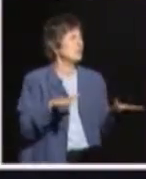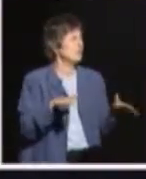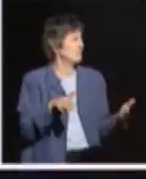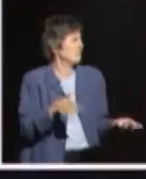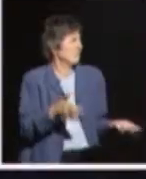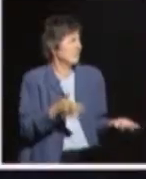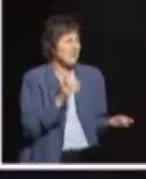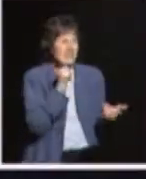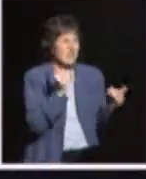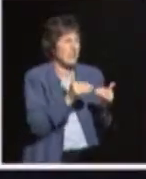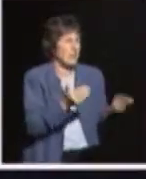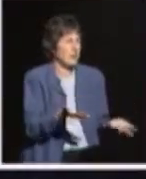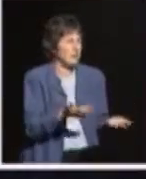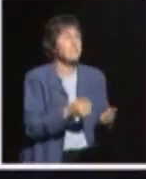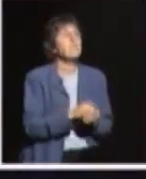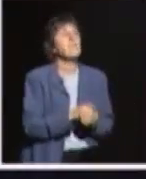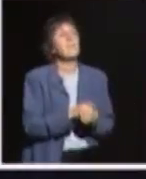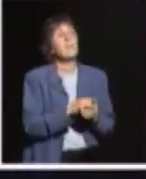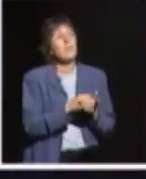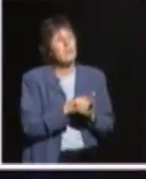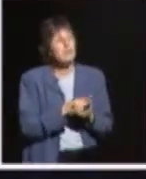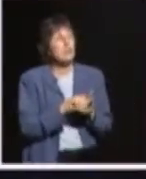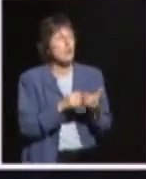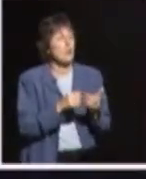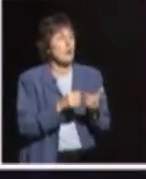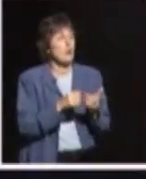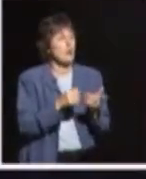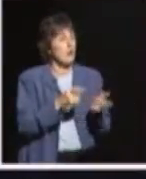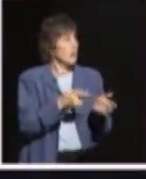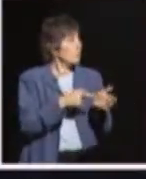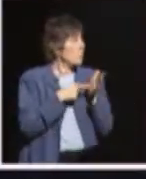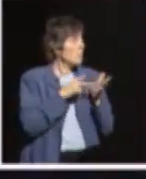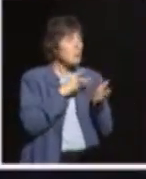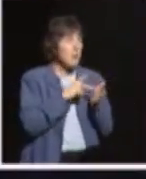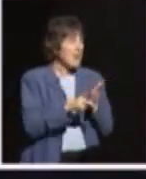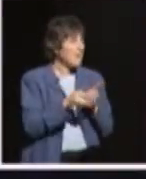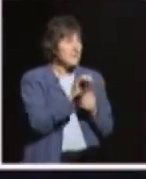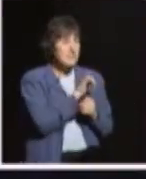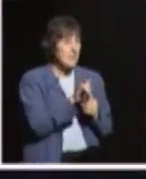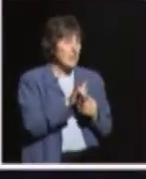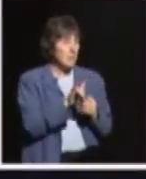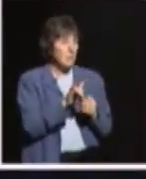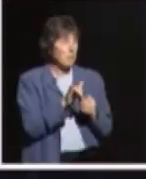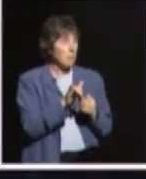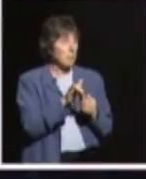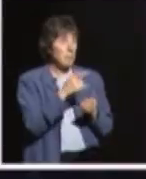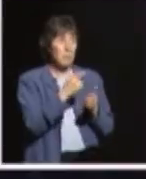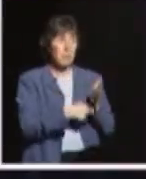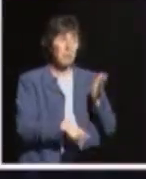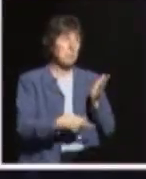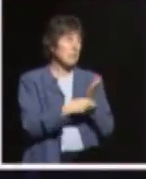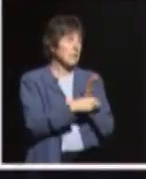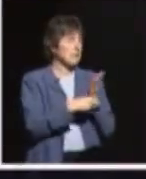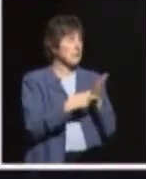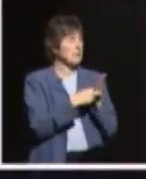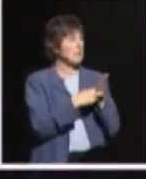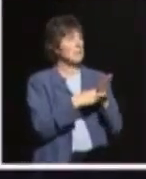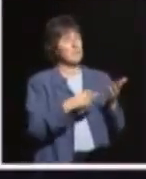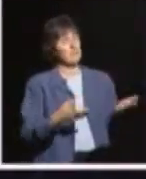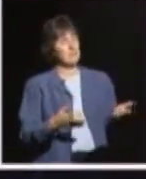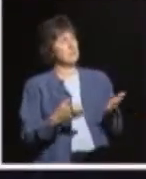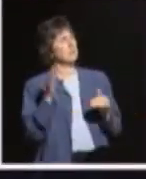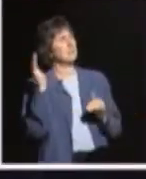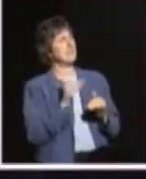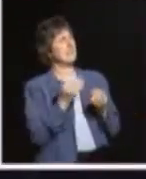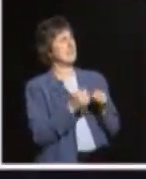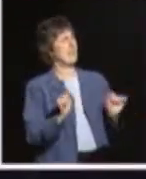them. In all of this, they still are required to pay the same rates for less service and potentially reduce safety. Even